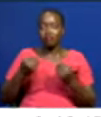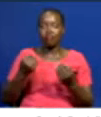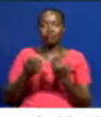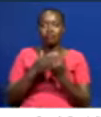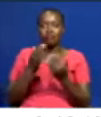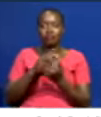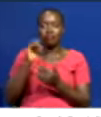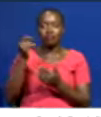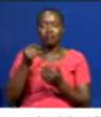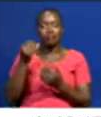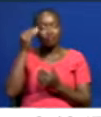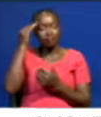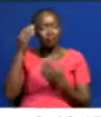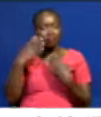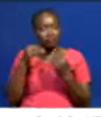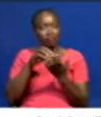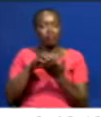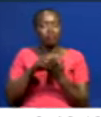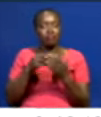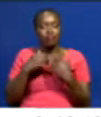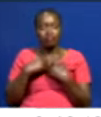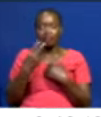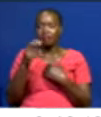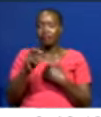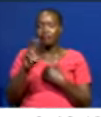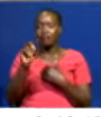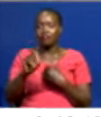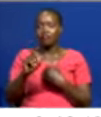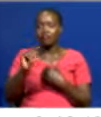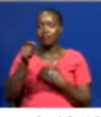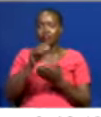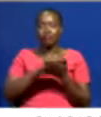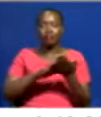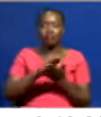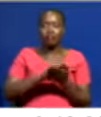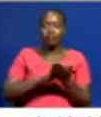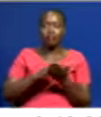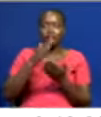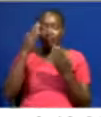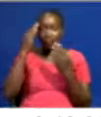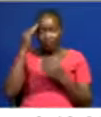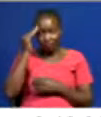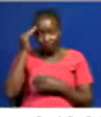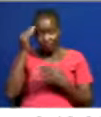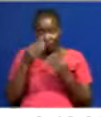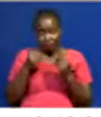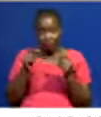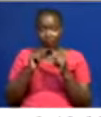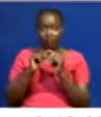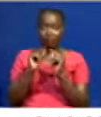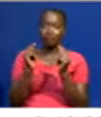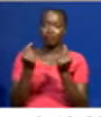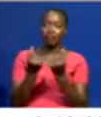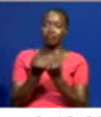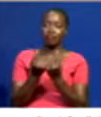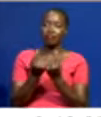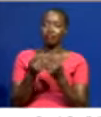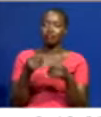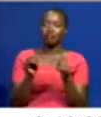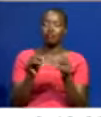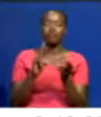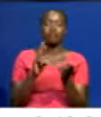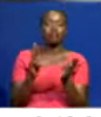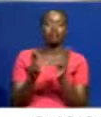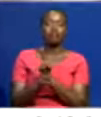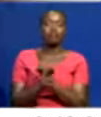mental health condition. In 2020, Kenya established a mental health task force to implement a number of reforms